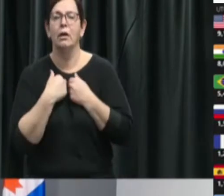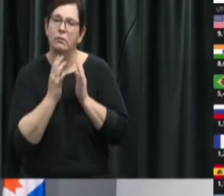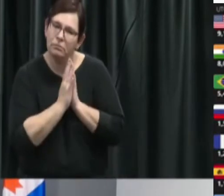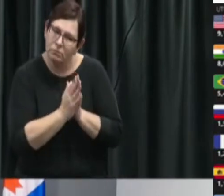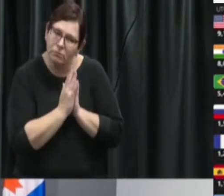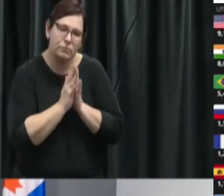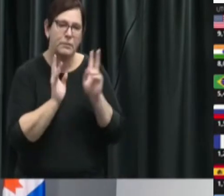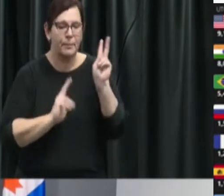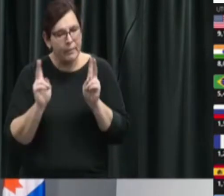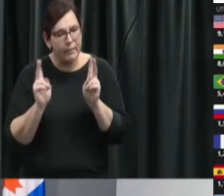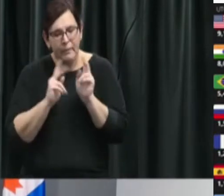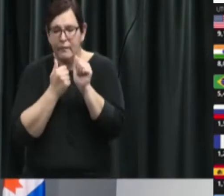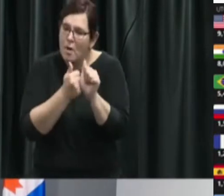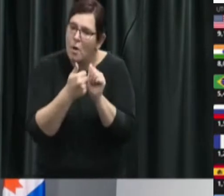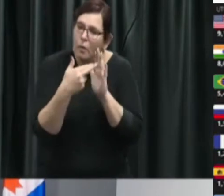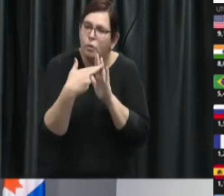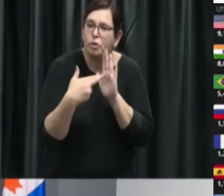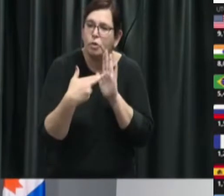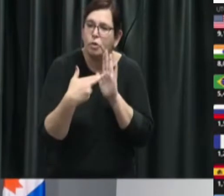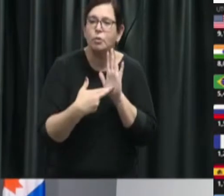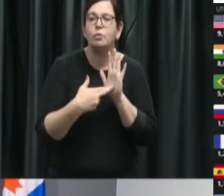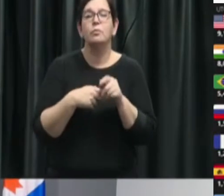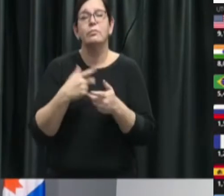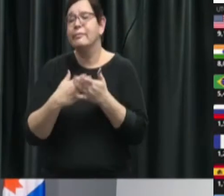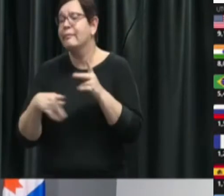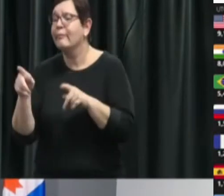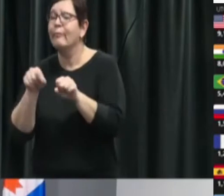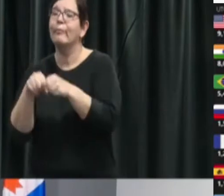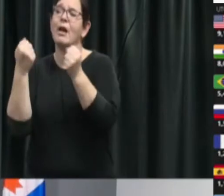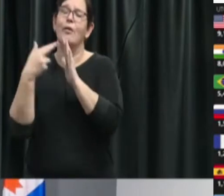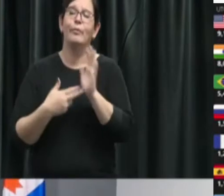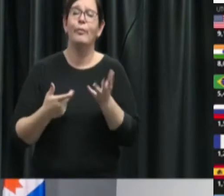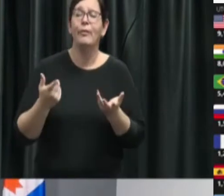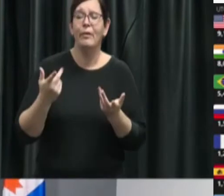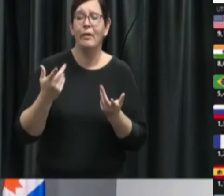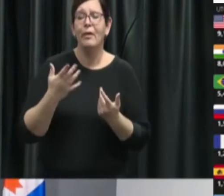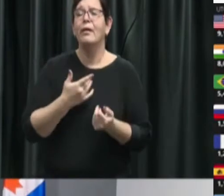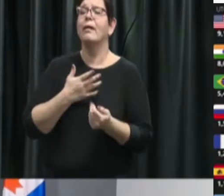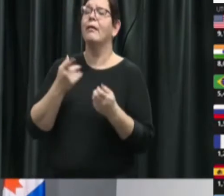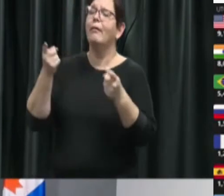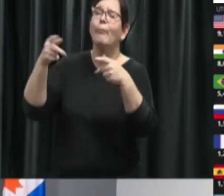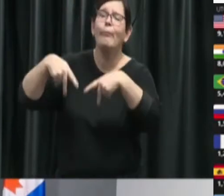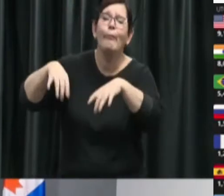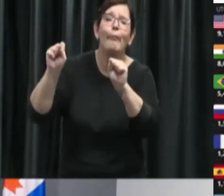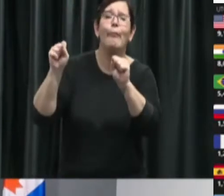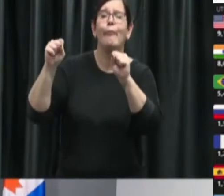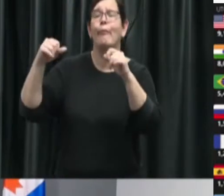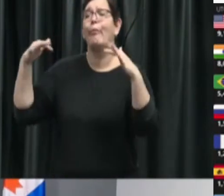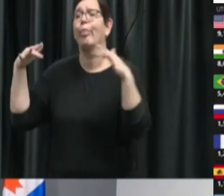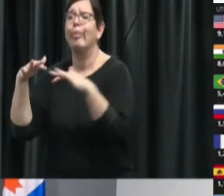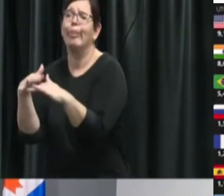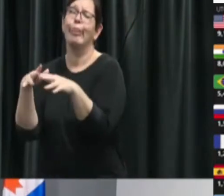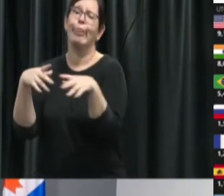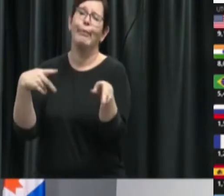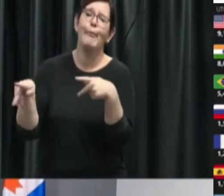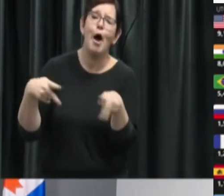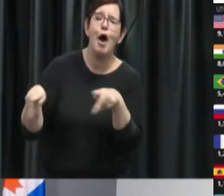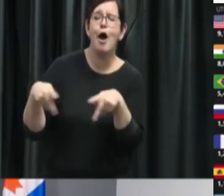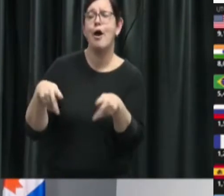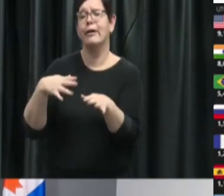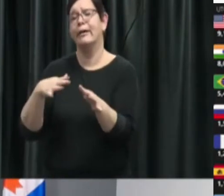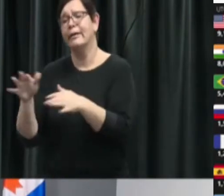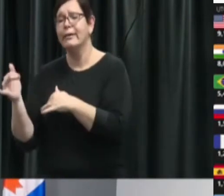people breaking the rules, have sort of called them out from large parties and so on. I'm wondering how you both react to a